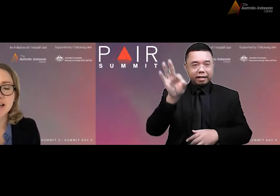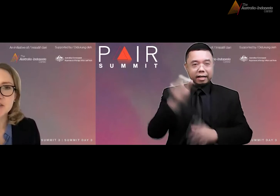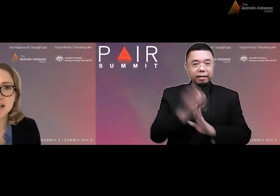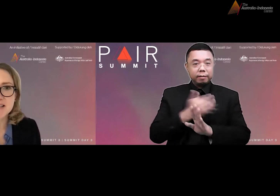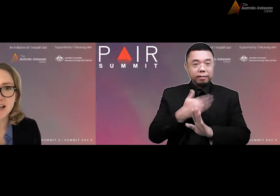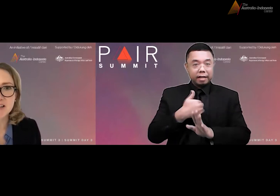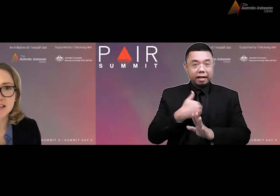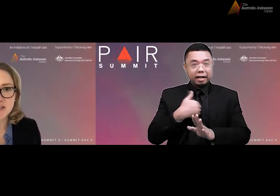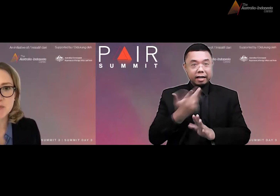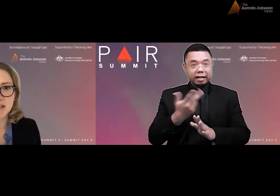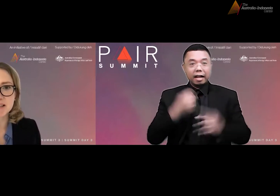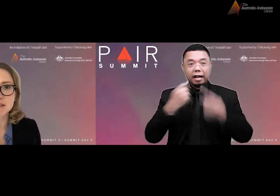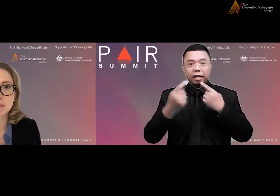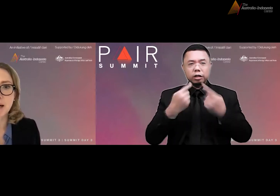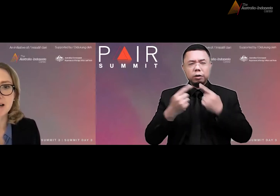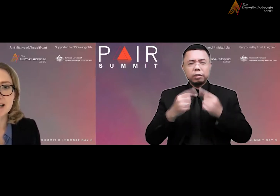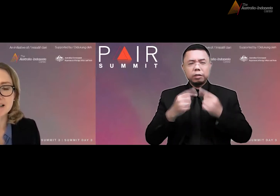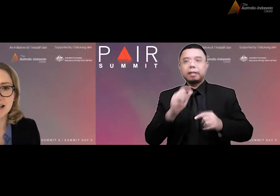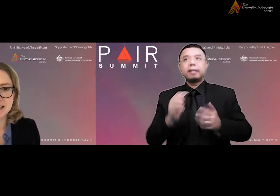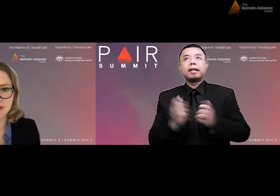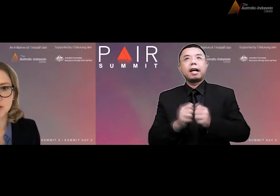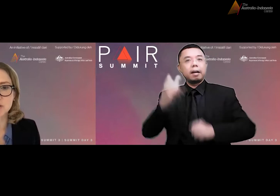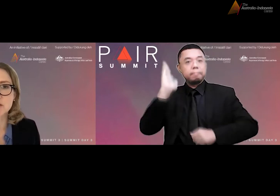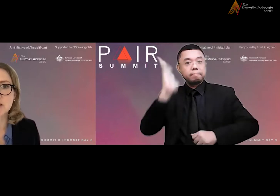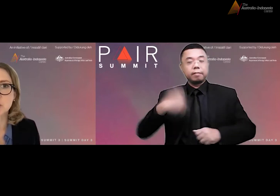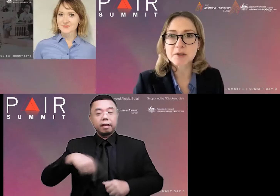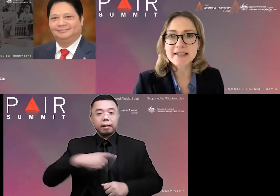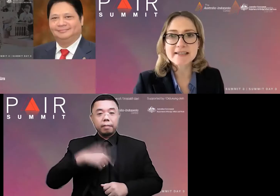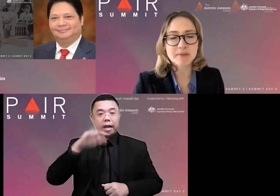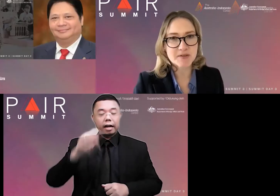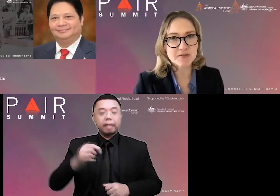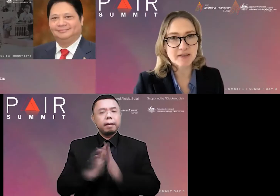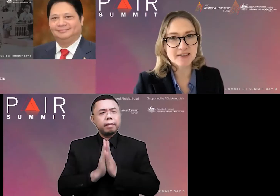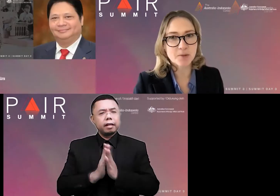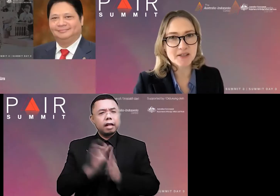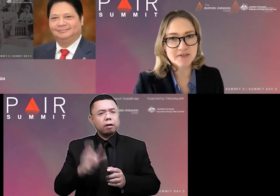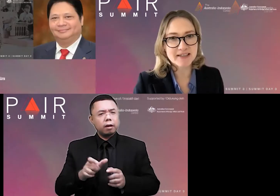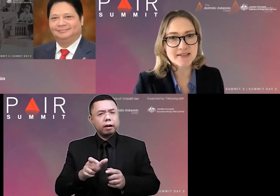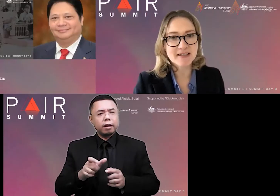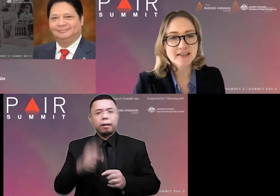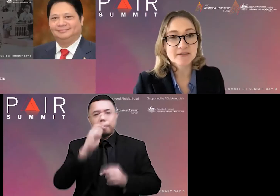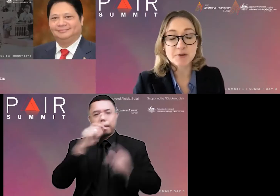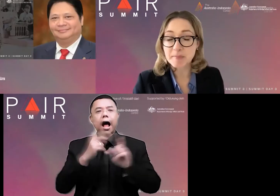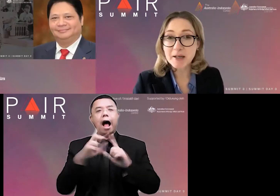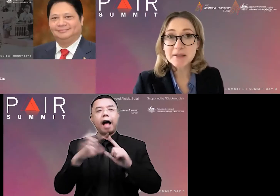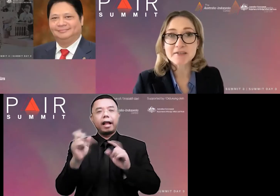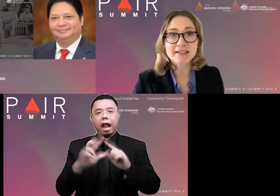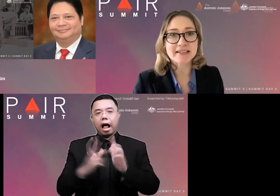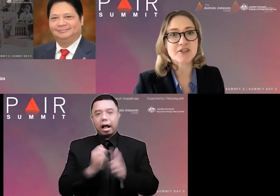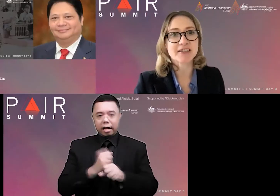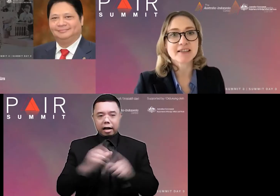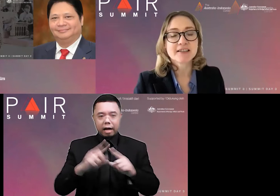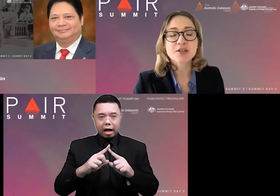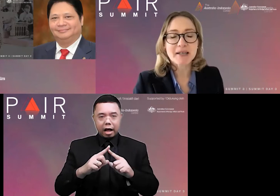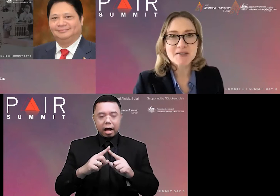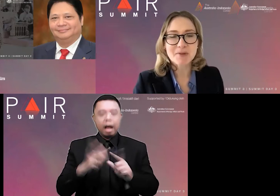would like to ask our guest speaker, Pak Airlangga Hartarto, the Coordinating Minister for Economic Affairs for the Republic of